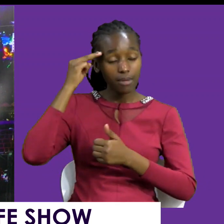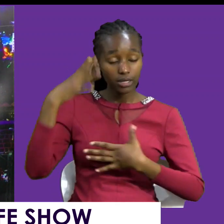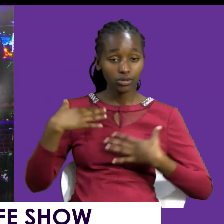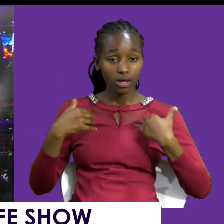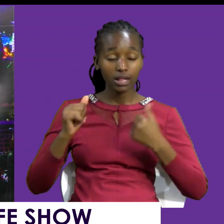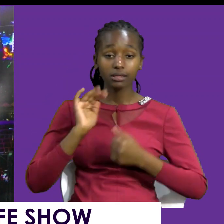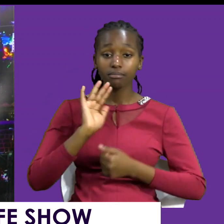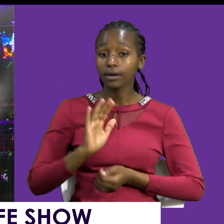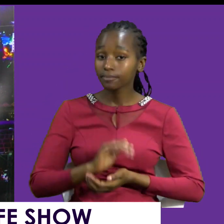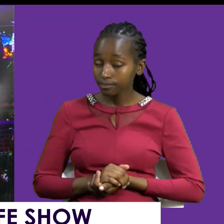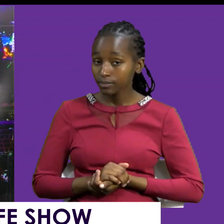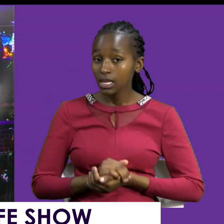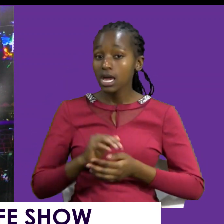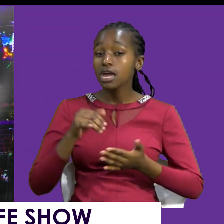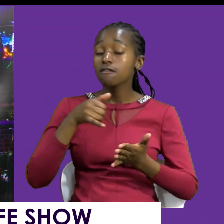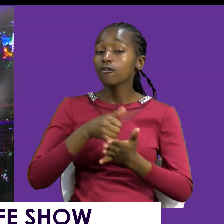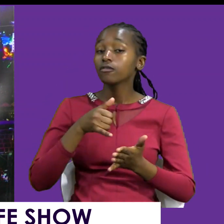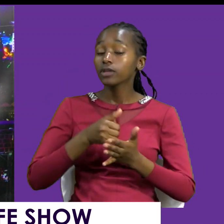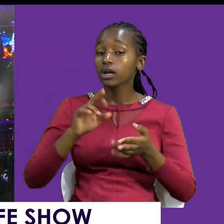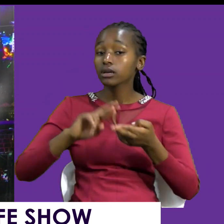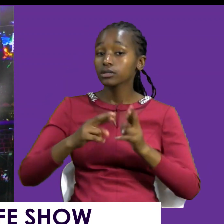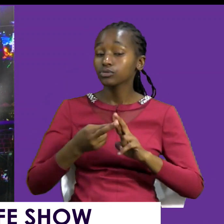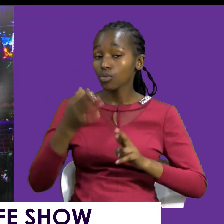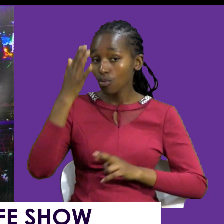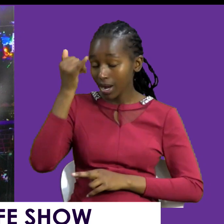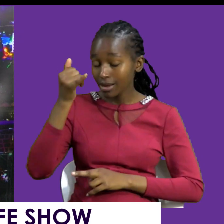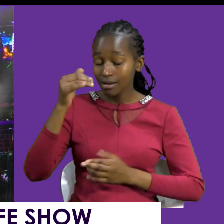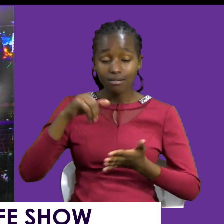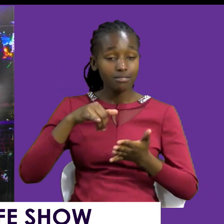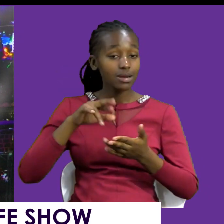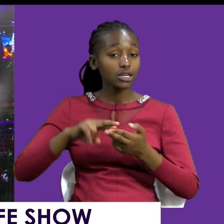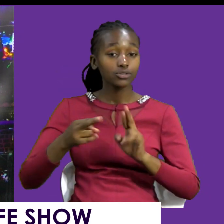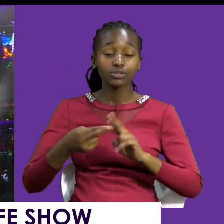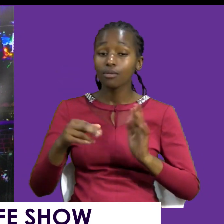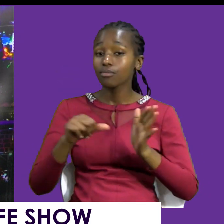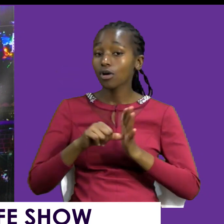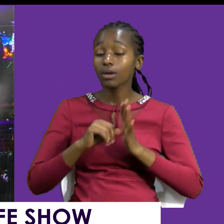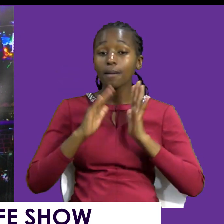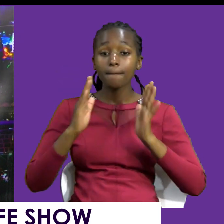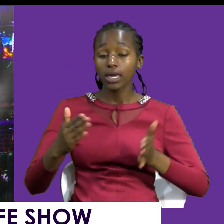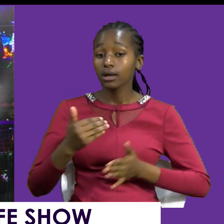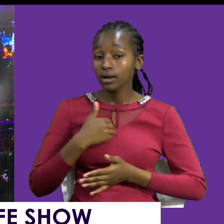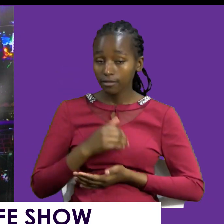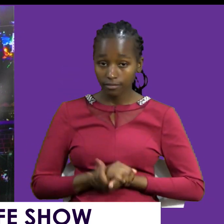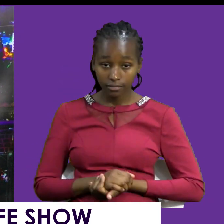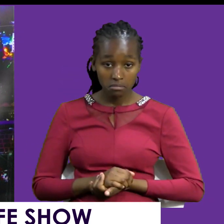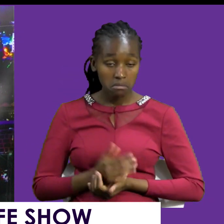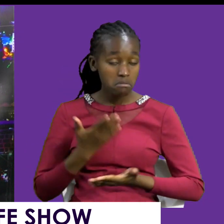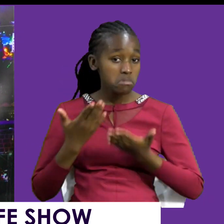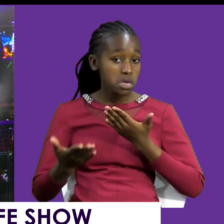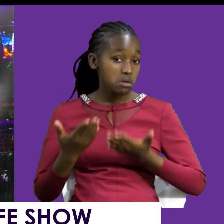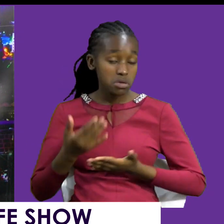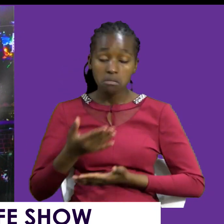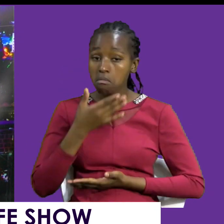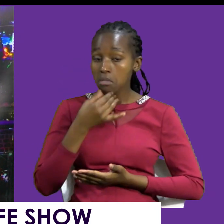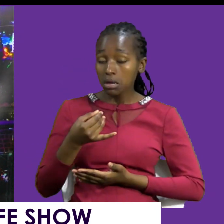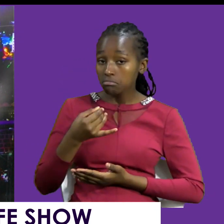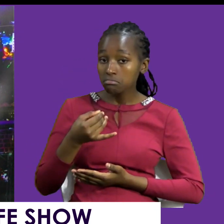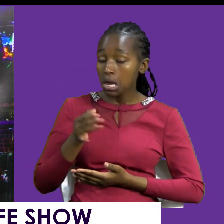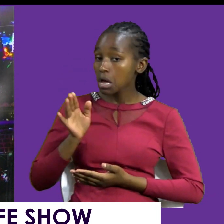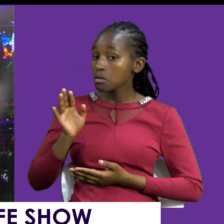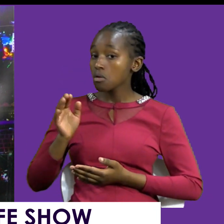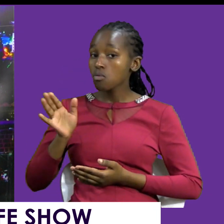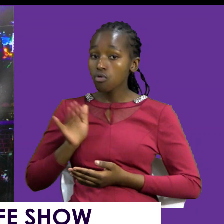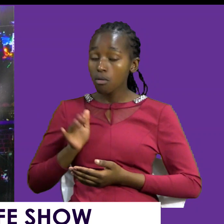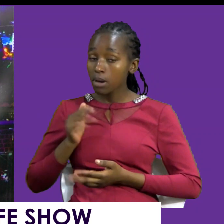in relationships. Because relationships are hurting. It doesn't matter whether it's male and female